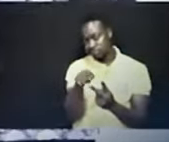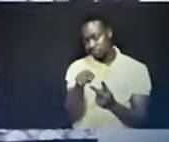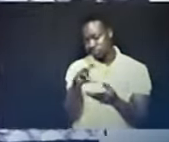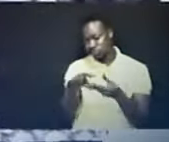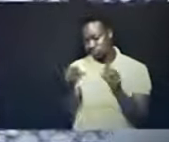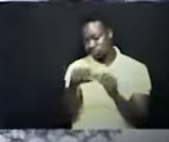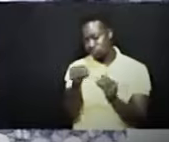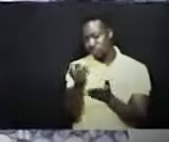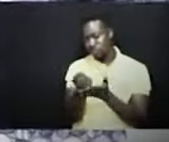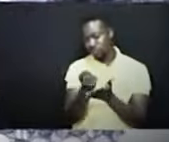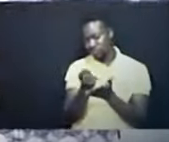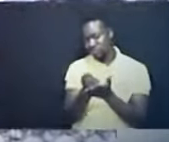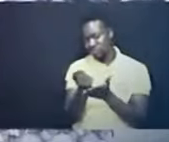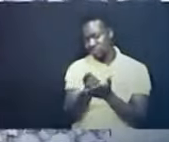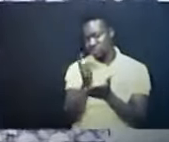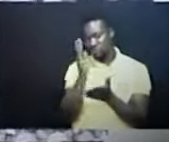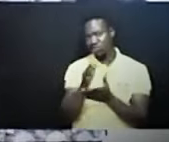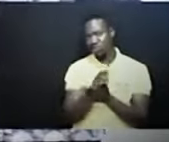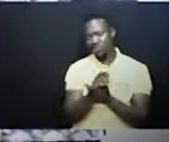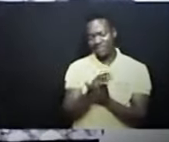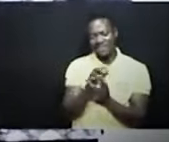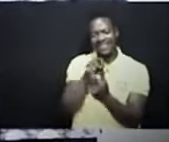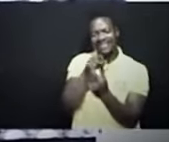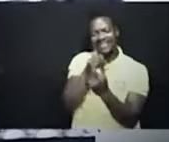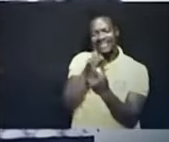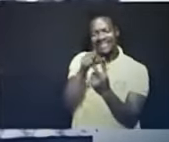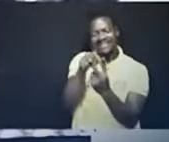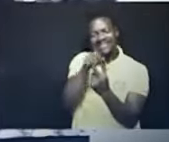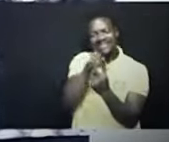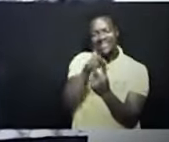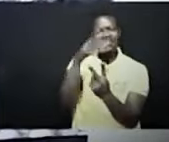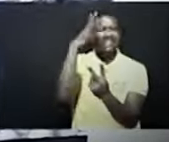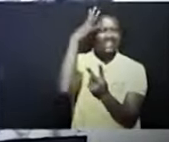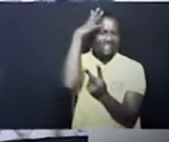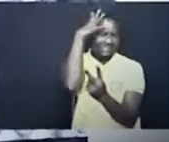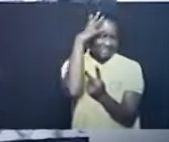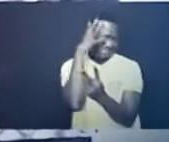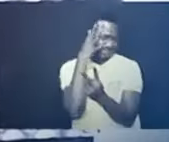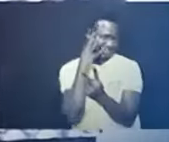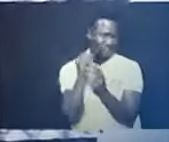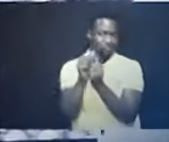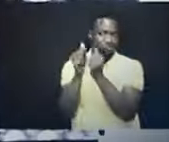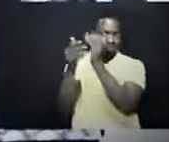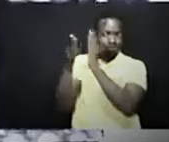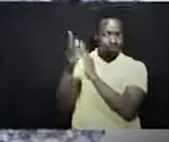ye abrewa. I'm interested in the experience with God.